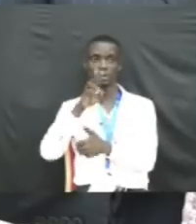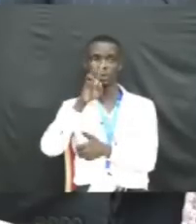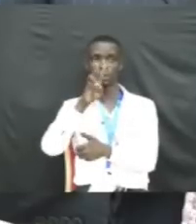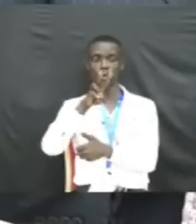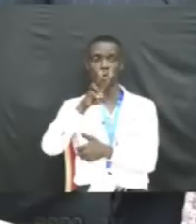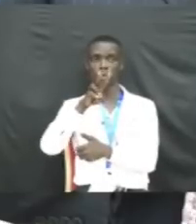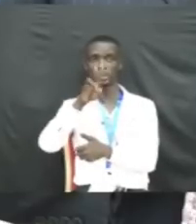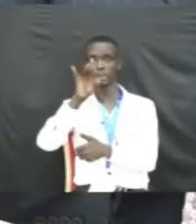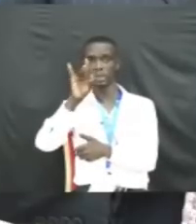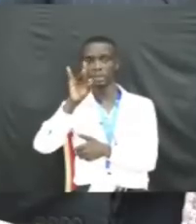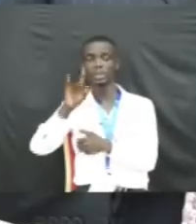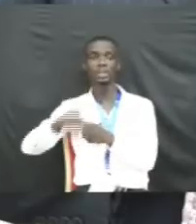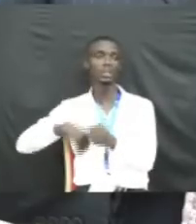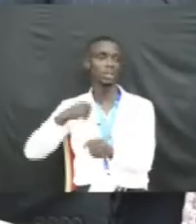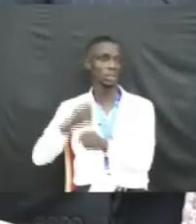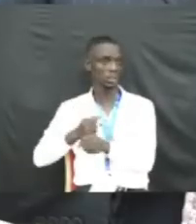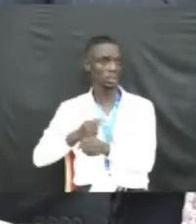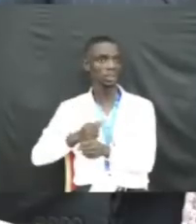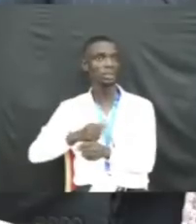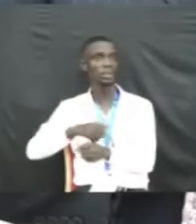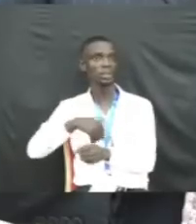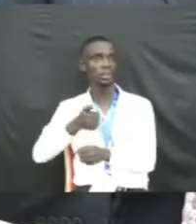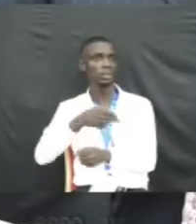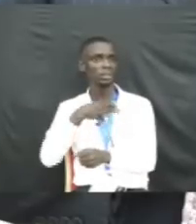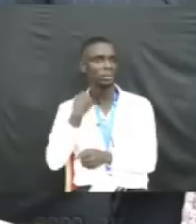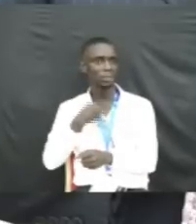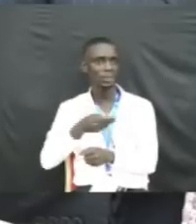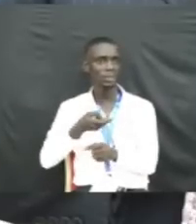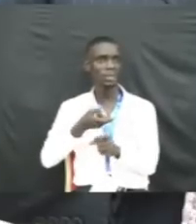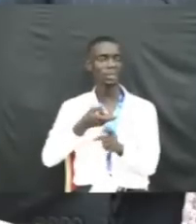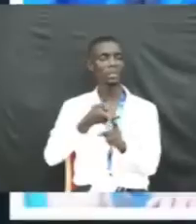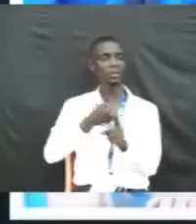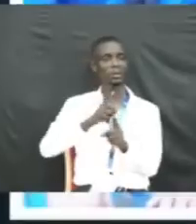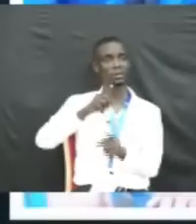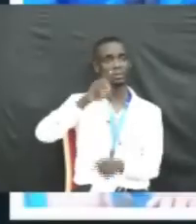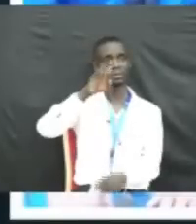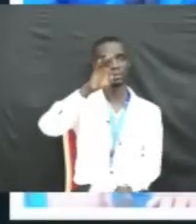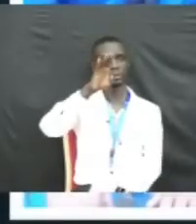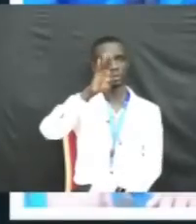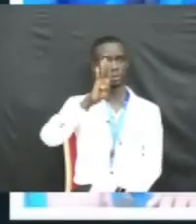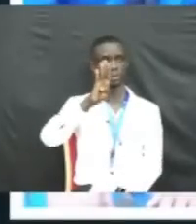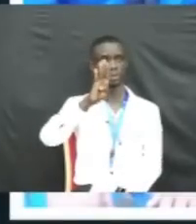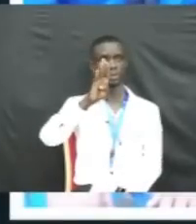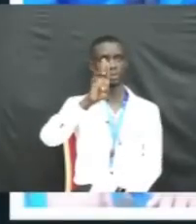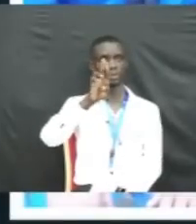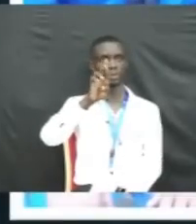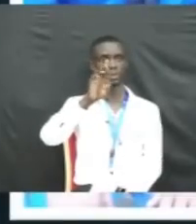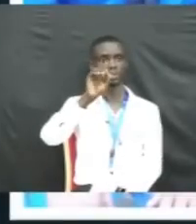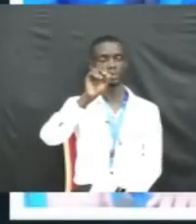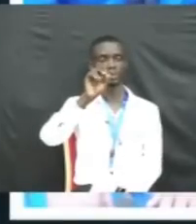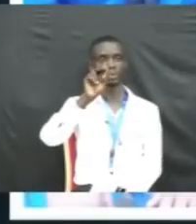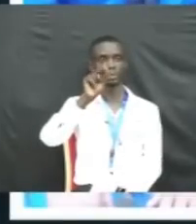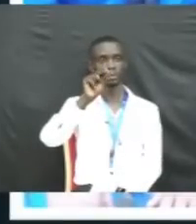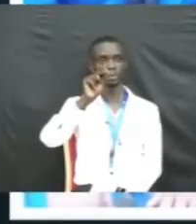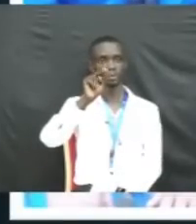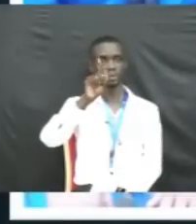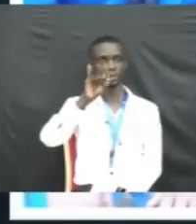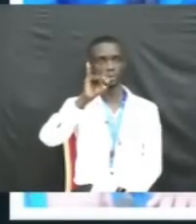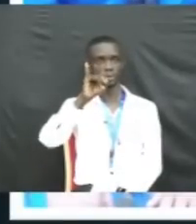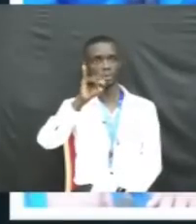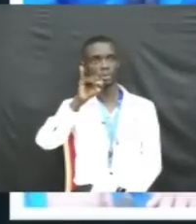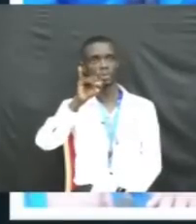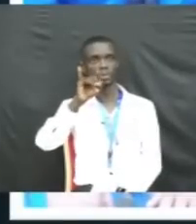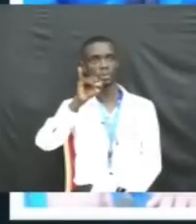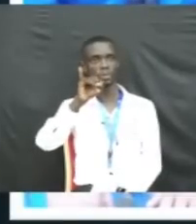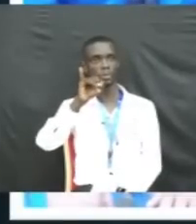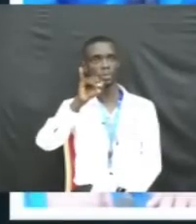Pastor Stanilas Berin Zingo Burundi serve for 10 years. Pastor